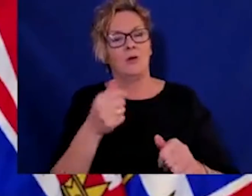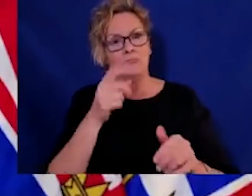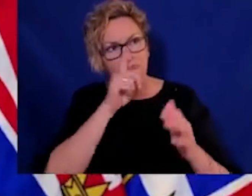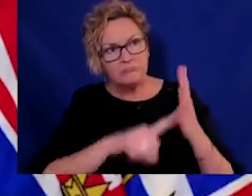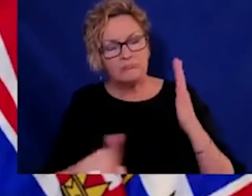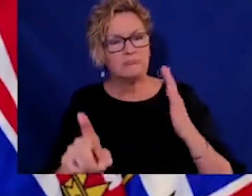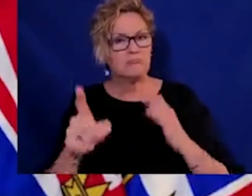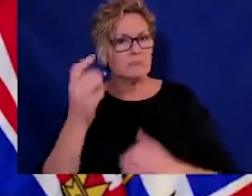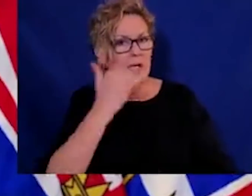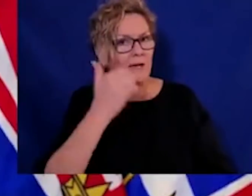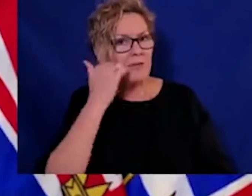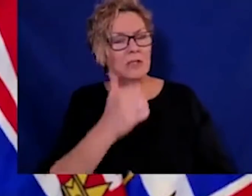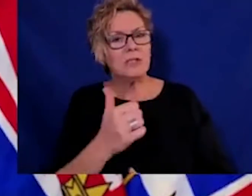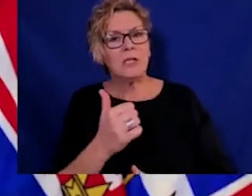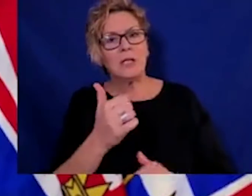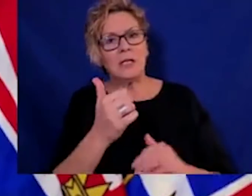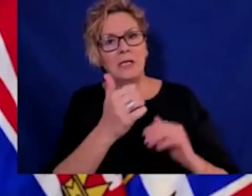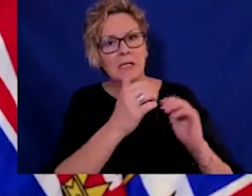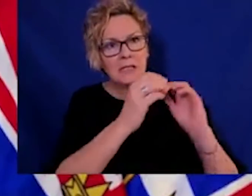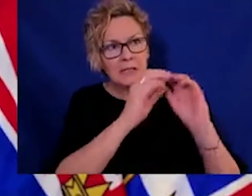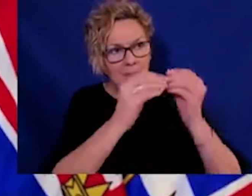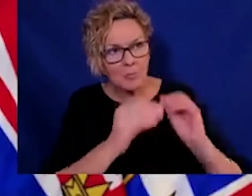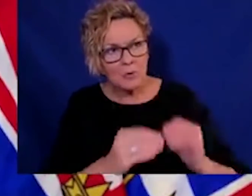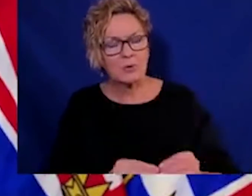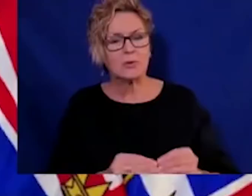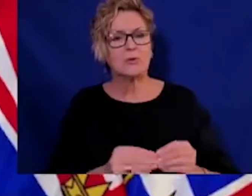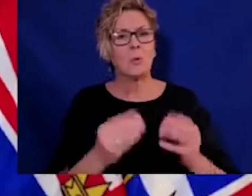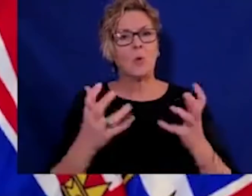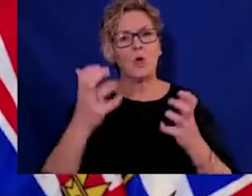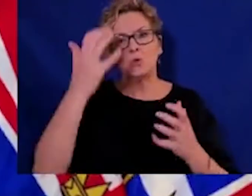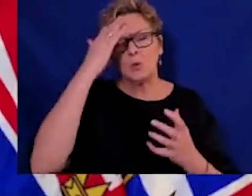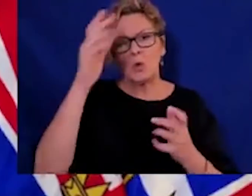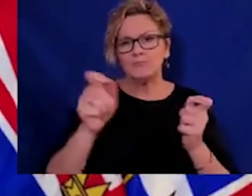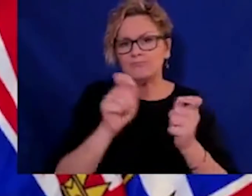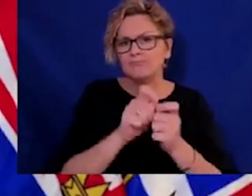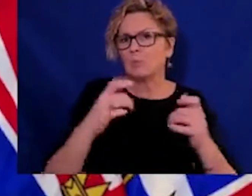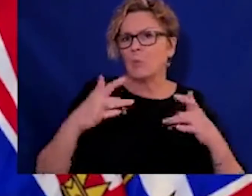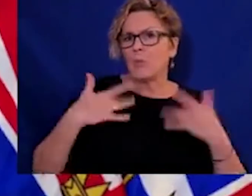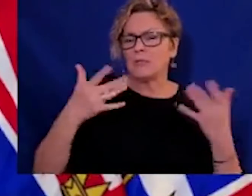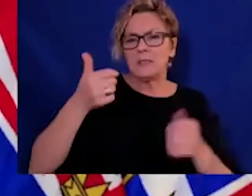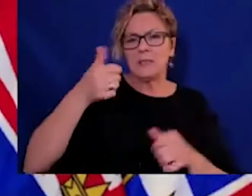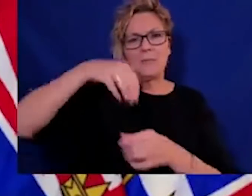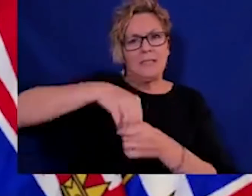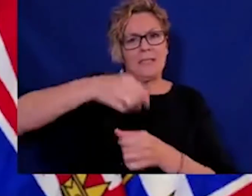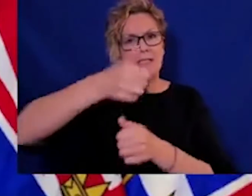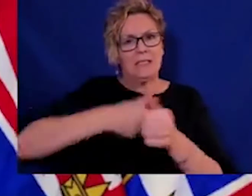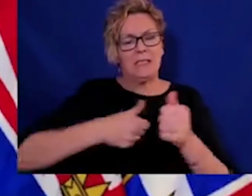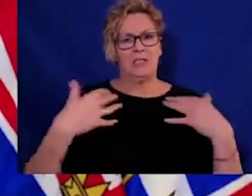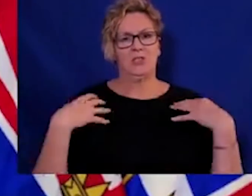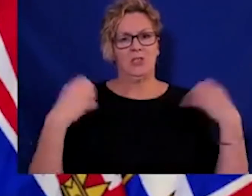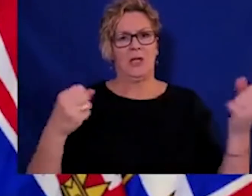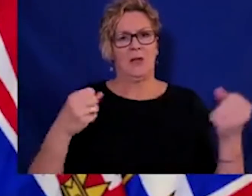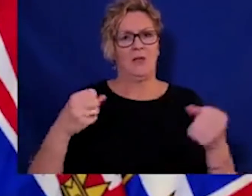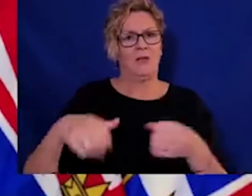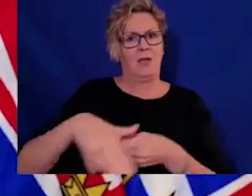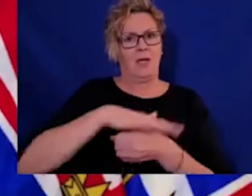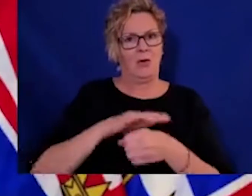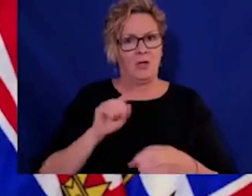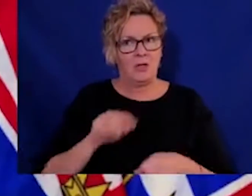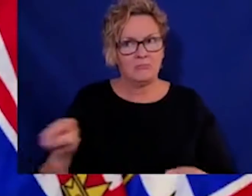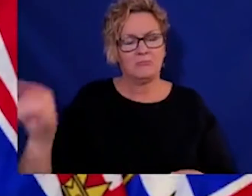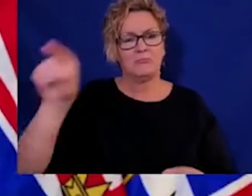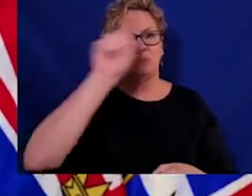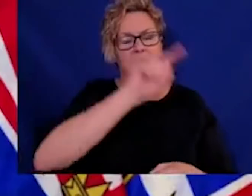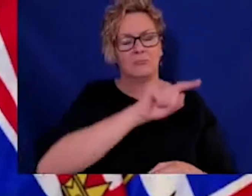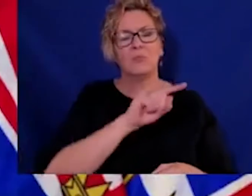the trajectory and what is happening, particularly in each health authority. So I will tell you what the